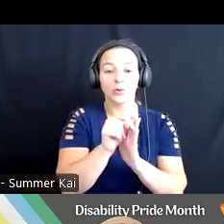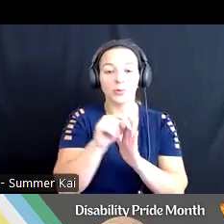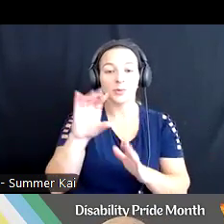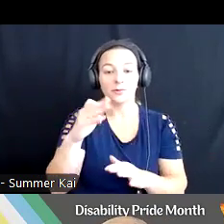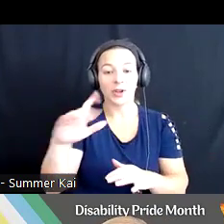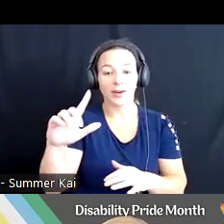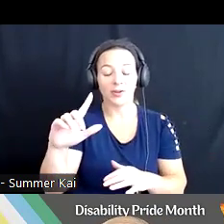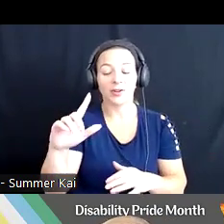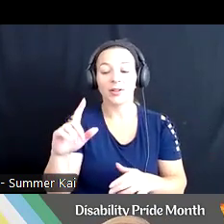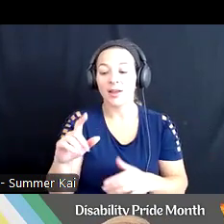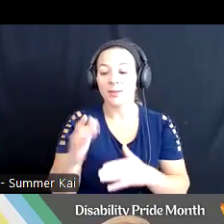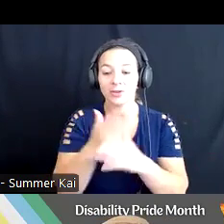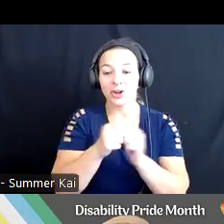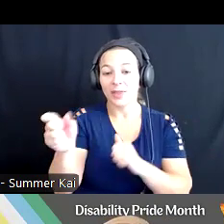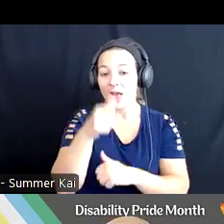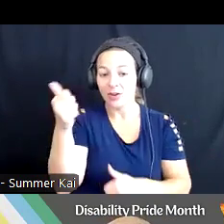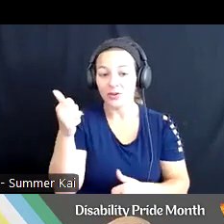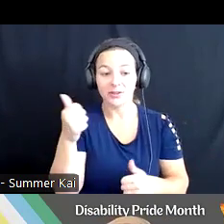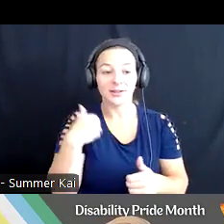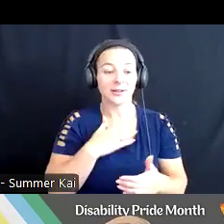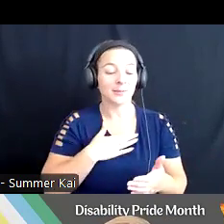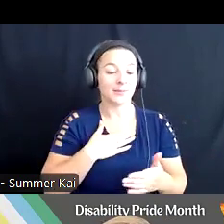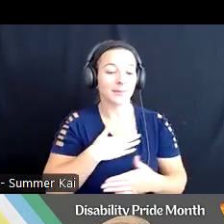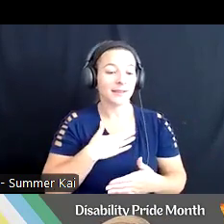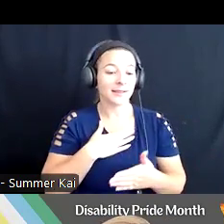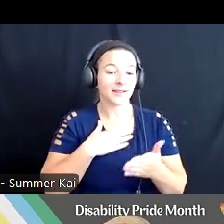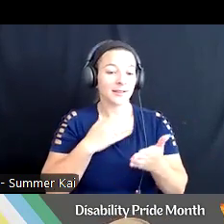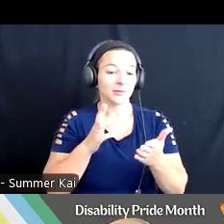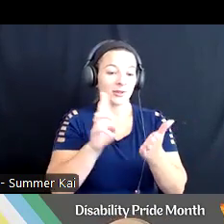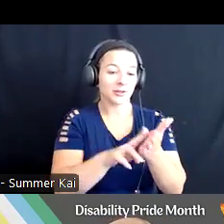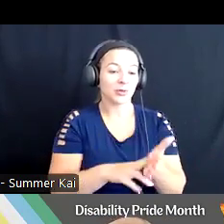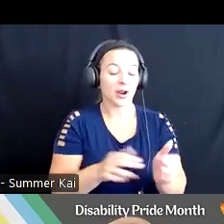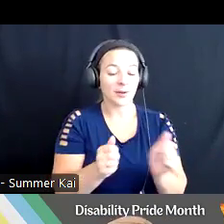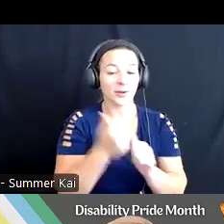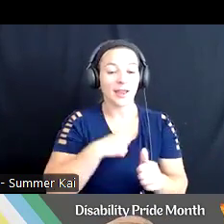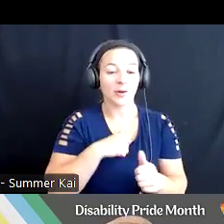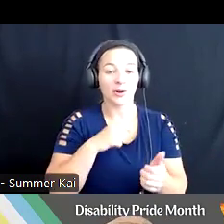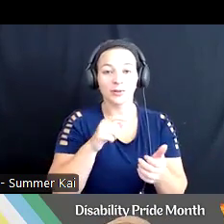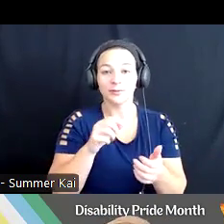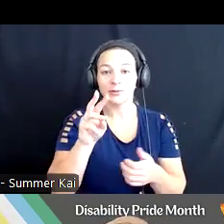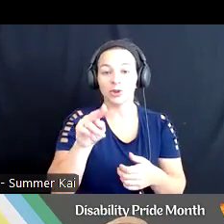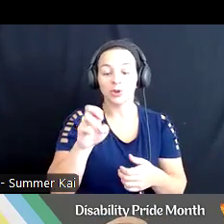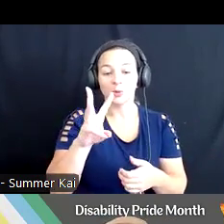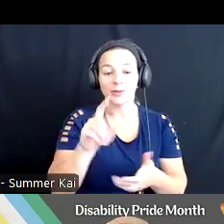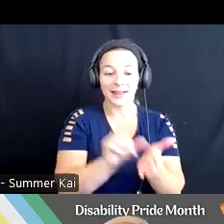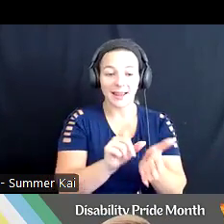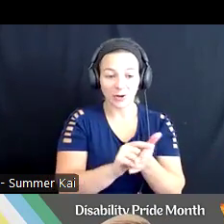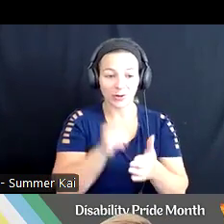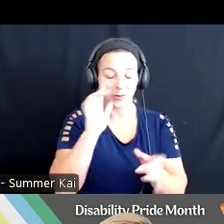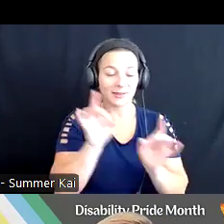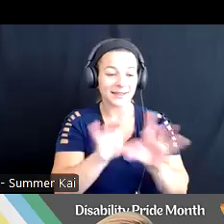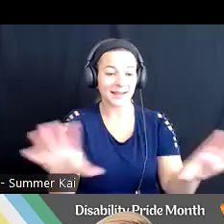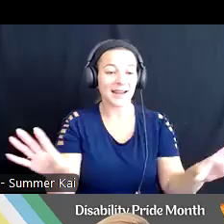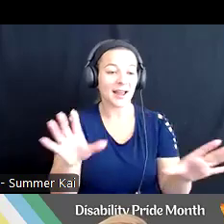others. Please subscribe to our Engage newsletter so that you get updates. As Sarah said, we will